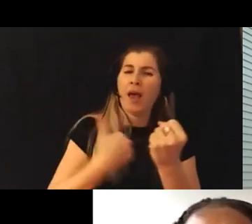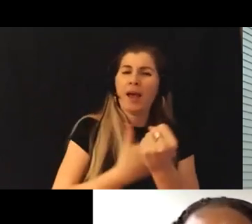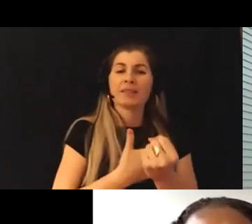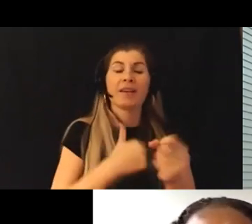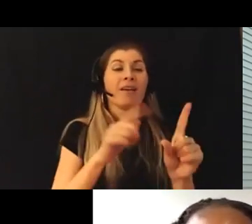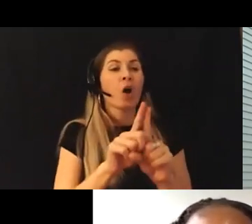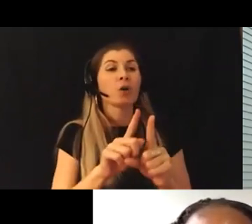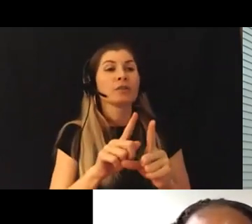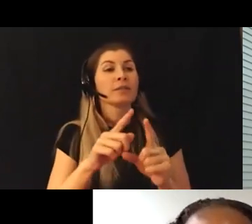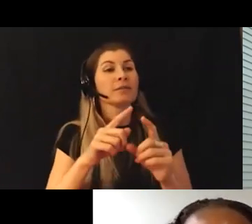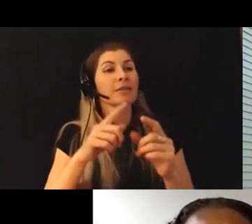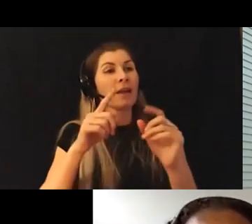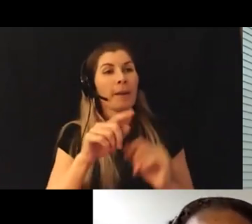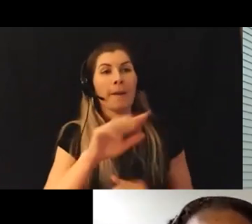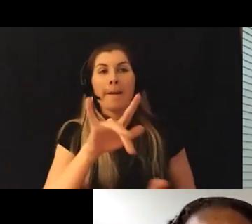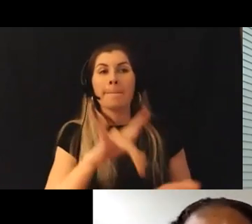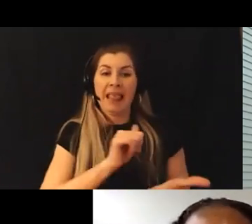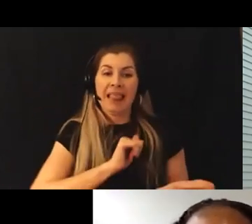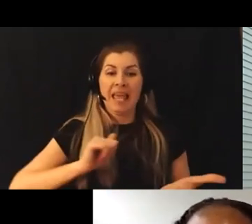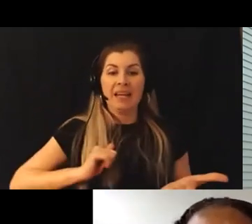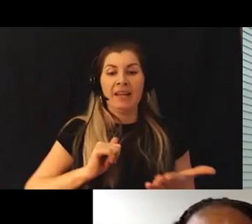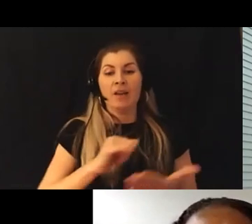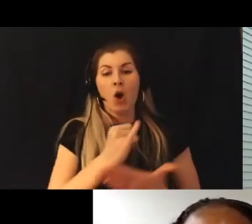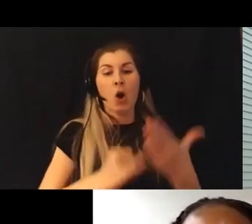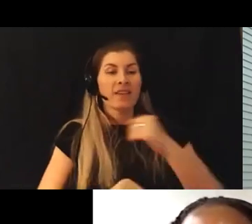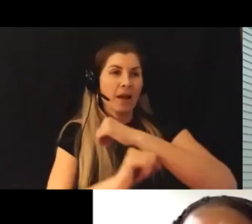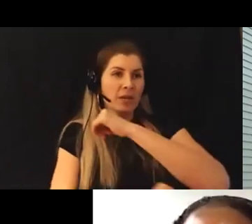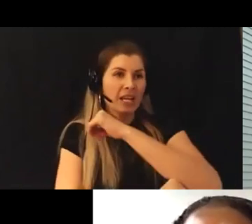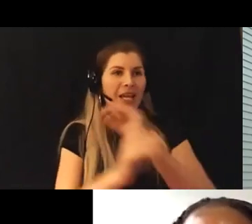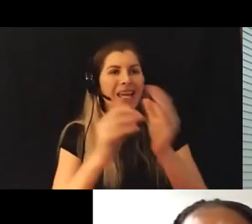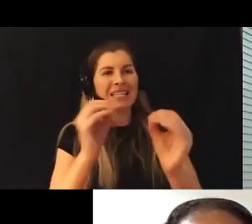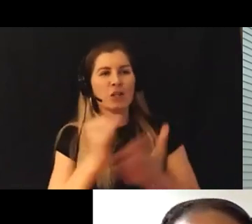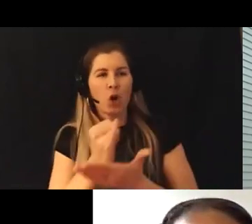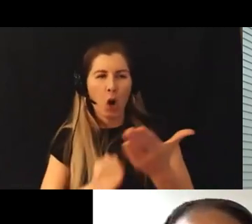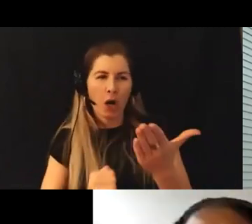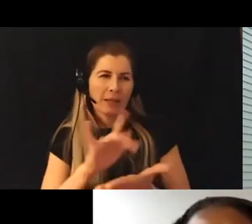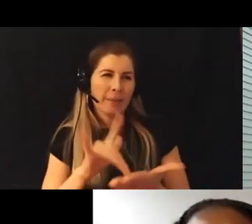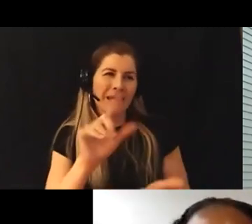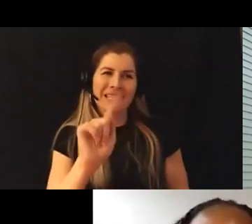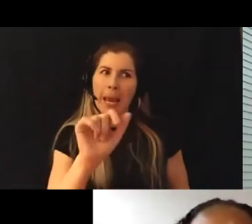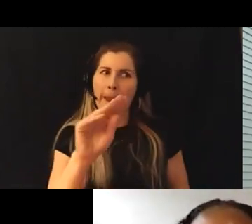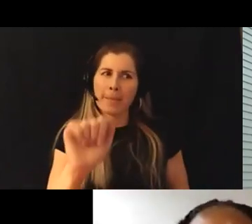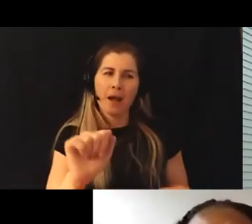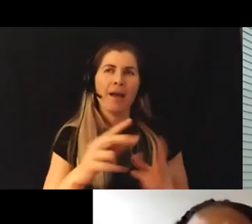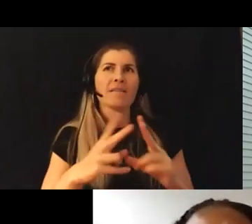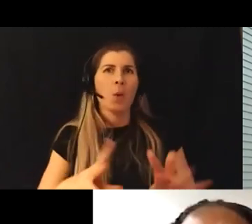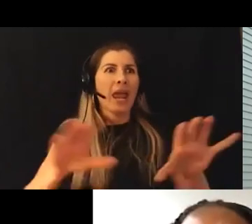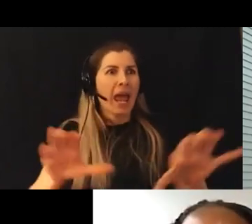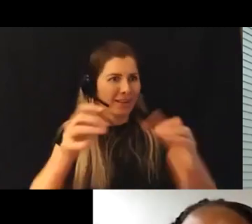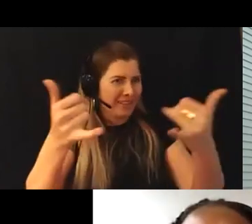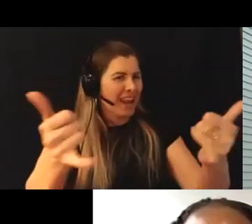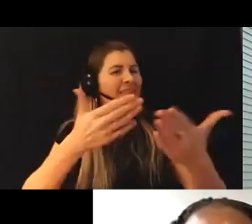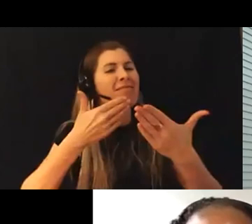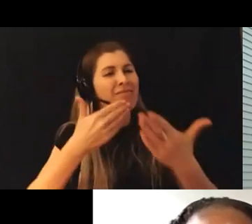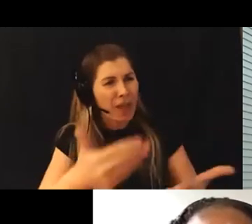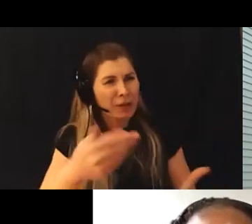to acknowledge the Mid-Atlantic Arts Foundation and the Teaching Artists of the Mid-Atlantic, TAMA, who's been very active in the chat today, as two